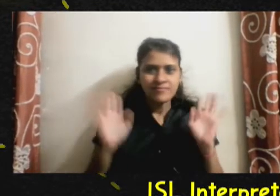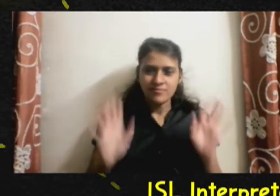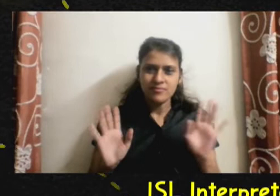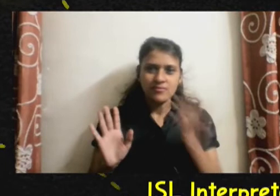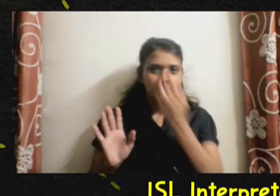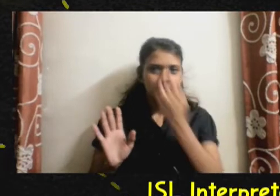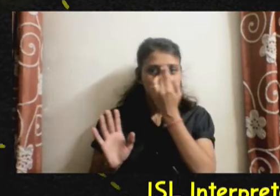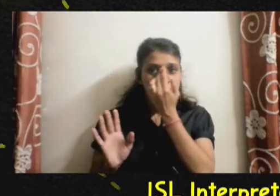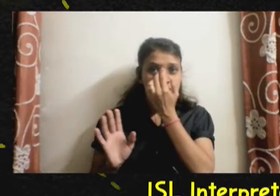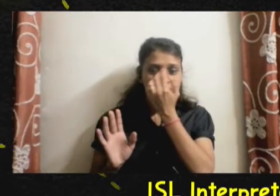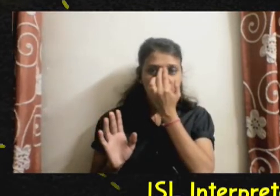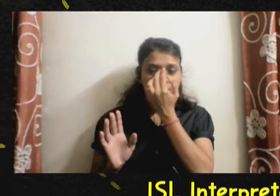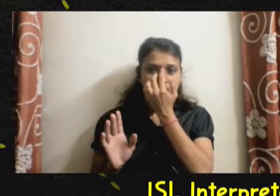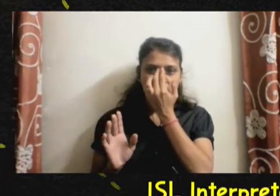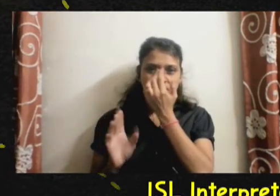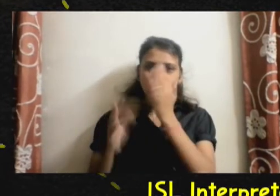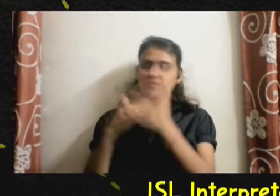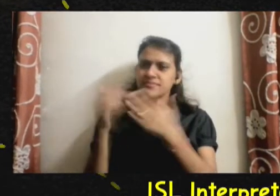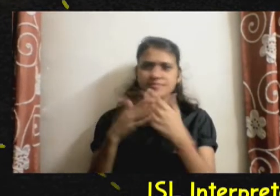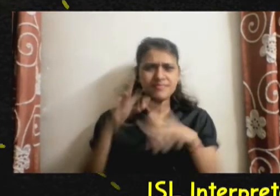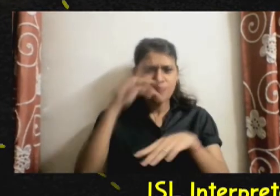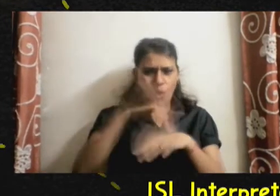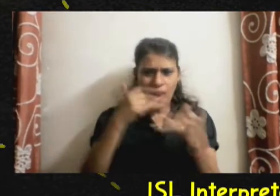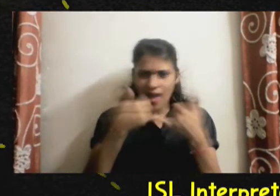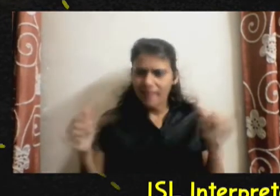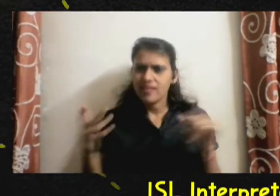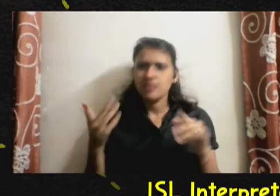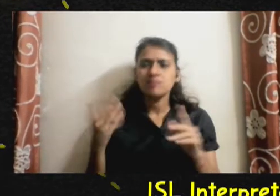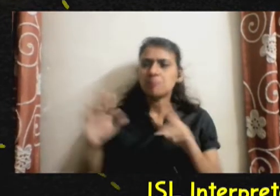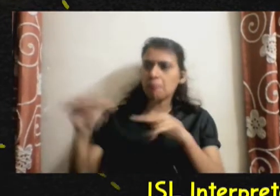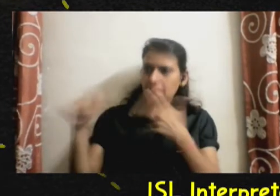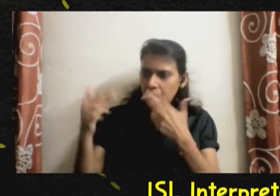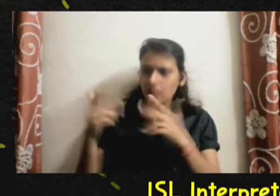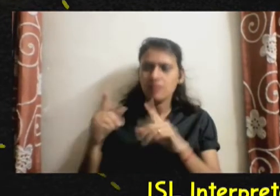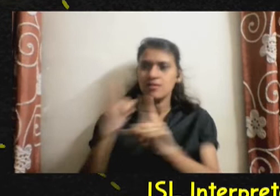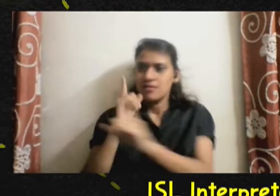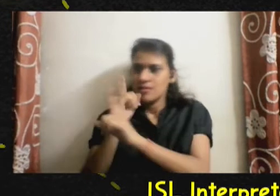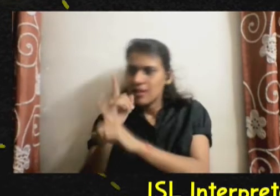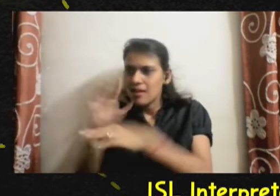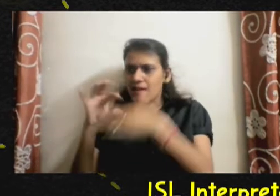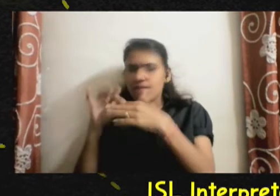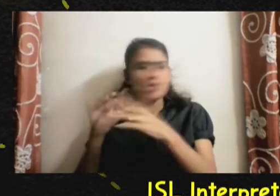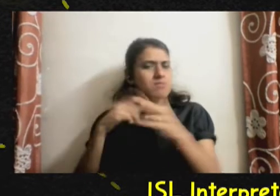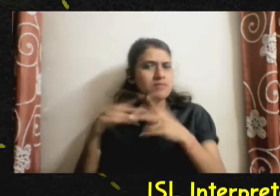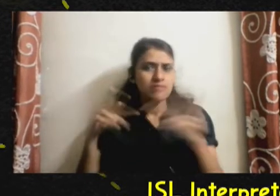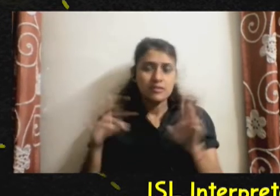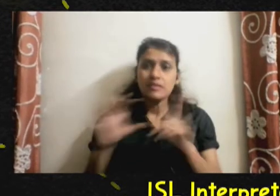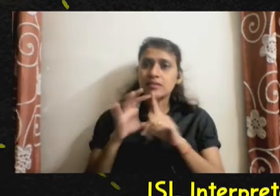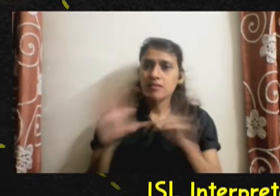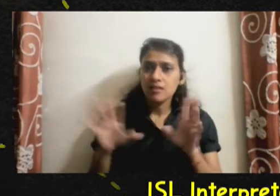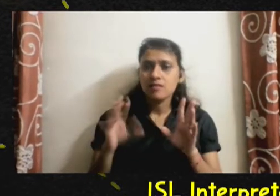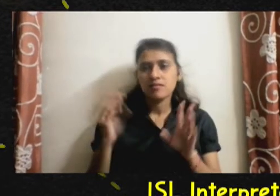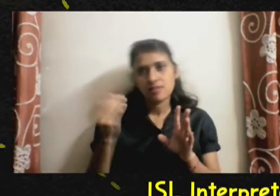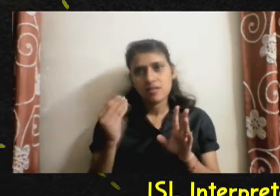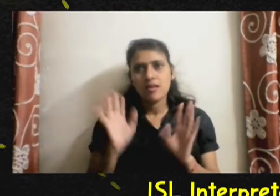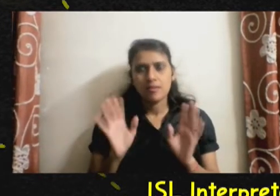whether it's online or offline, on sexuality, and it's only getting worse. So I think certainly risk mitigation, backlash, these are